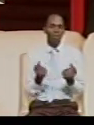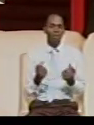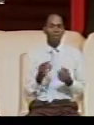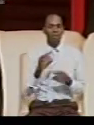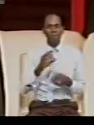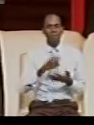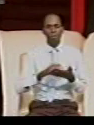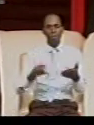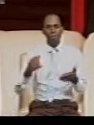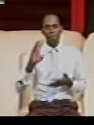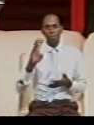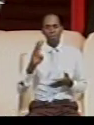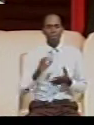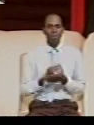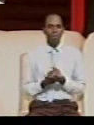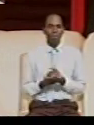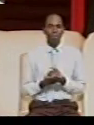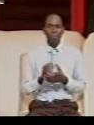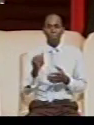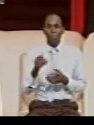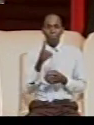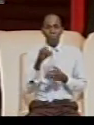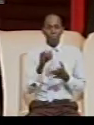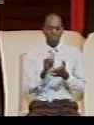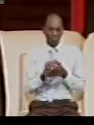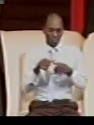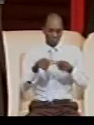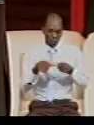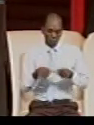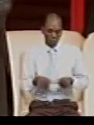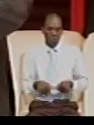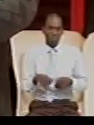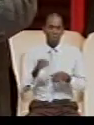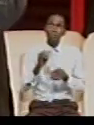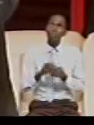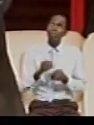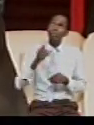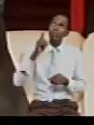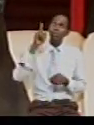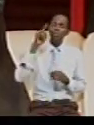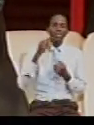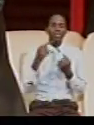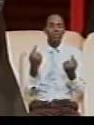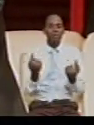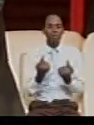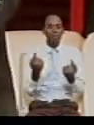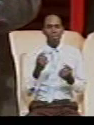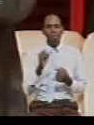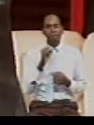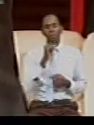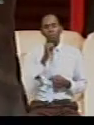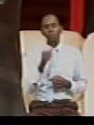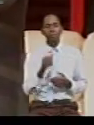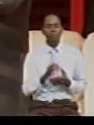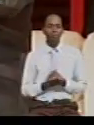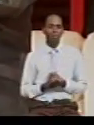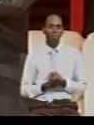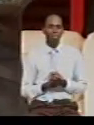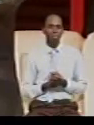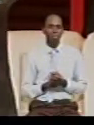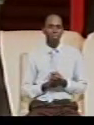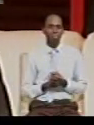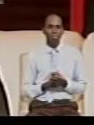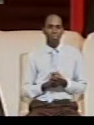6, whosoever abideth in him sinneth not. When